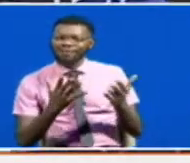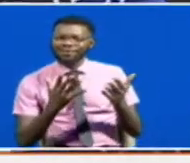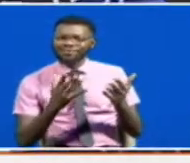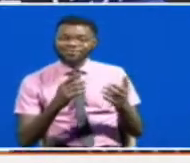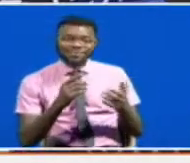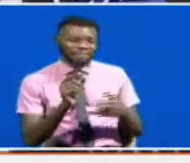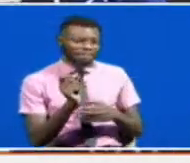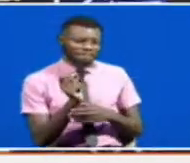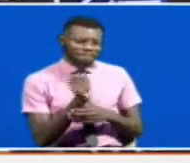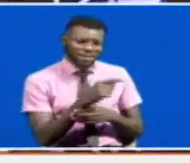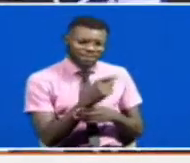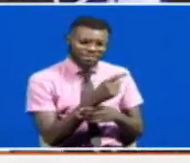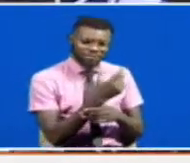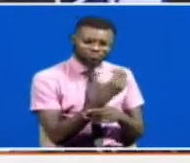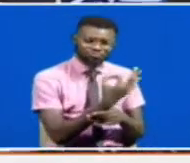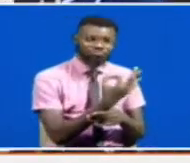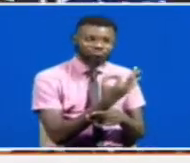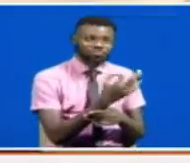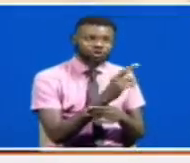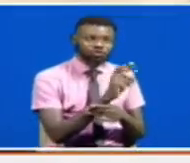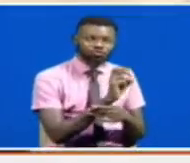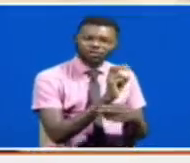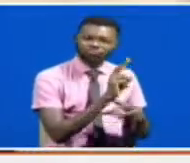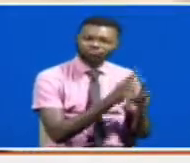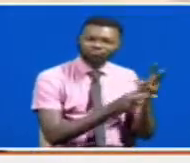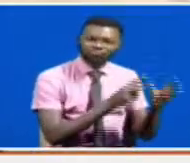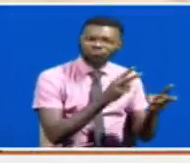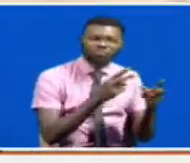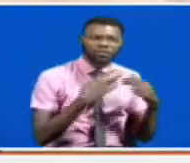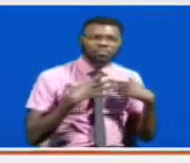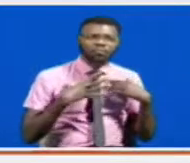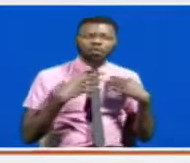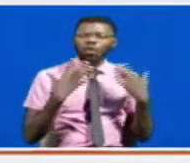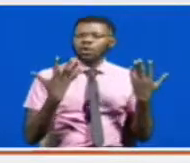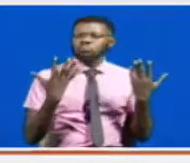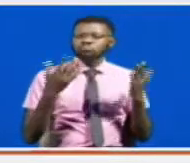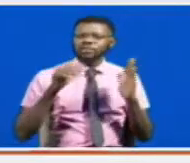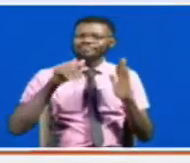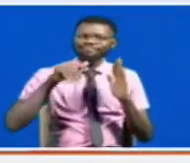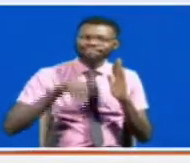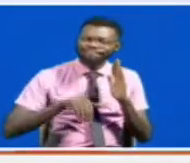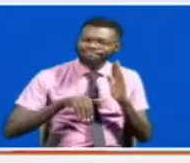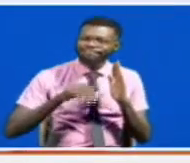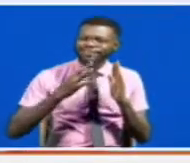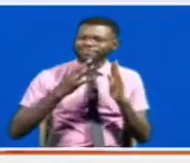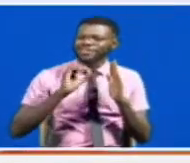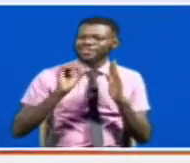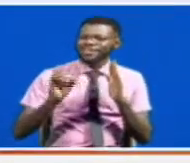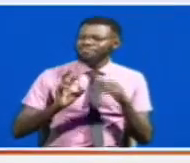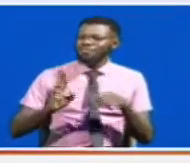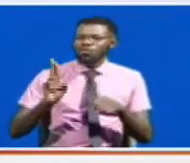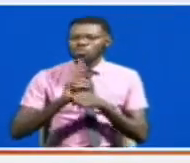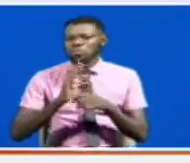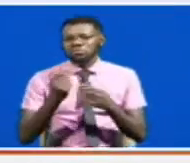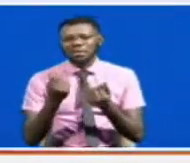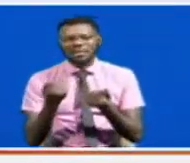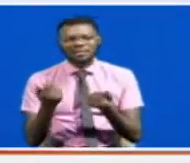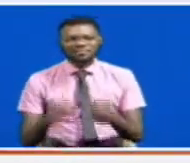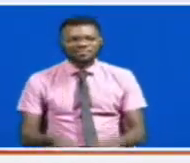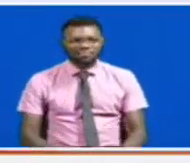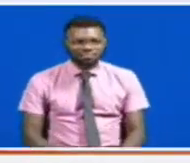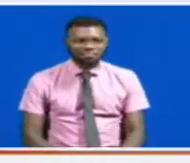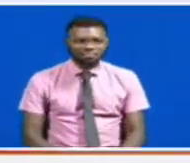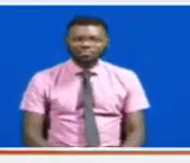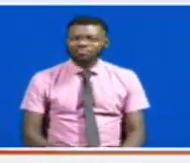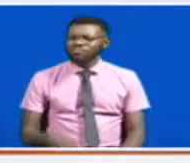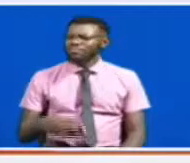2023-2024 financial year, individual spending dropped 3%. Basically a reflection of a combination of higher